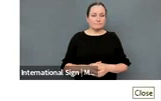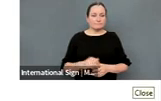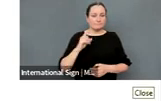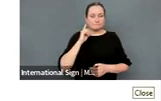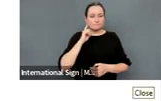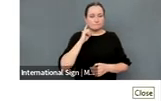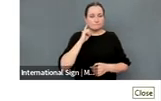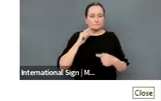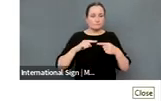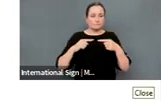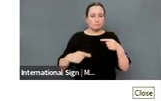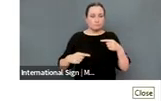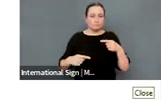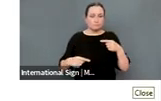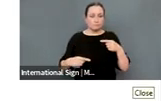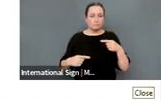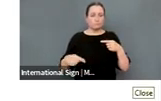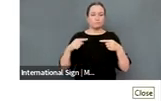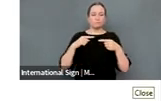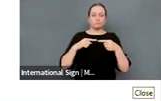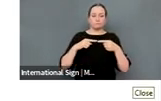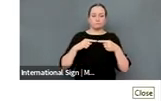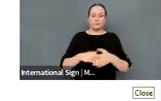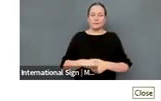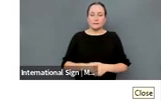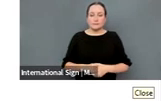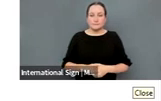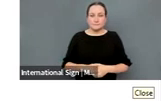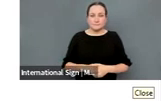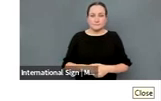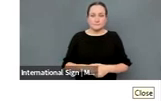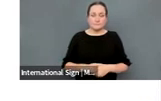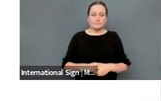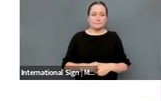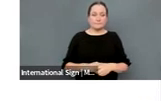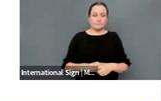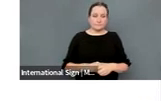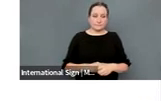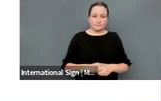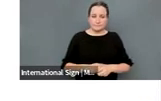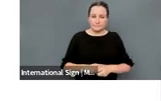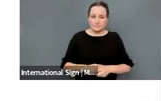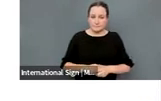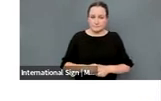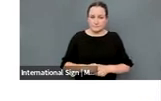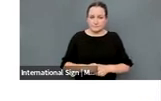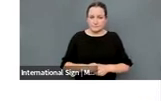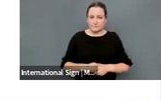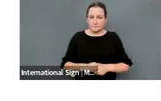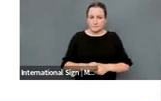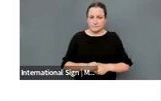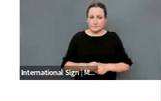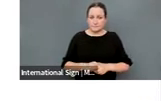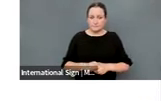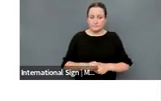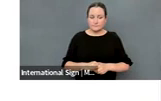gender gaps in social protection, prioritizing advocate pension, care credit to